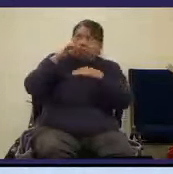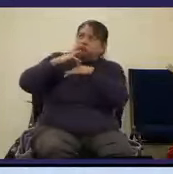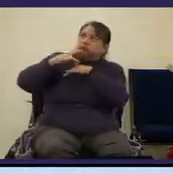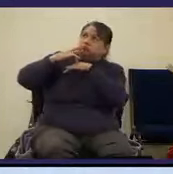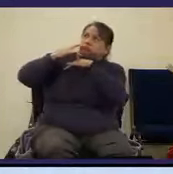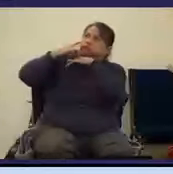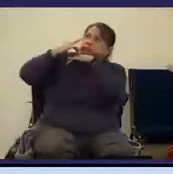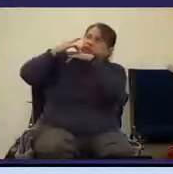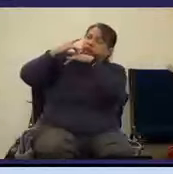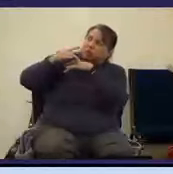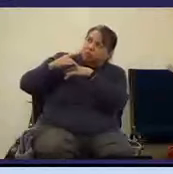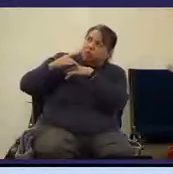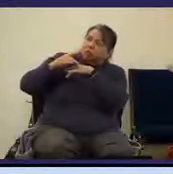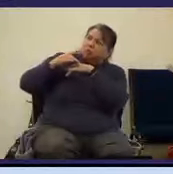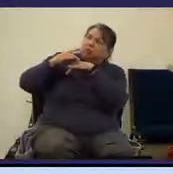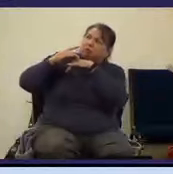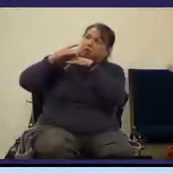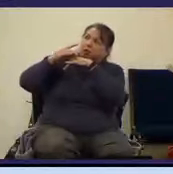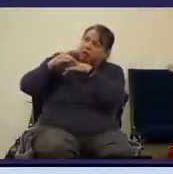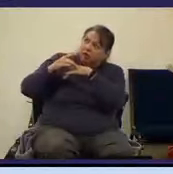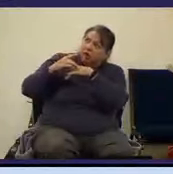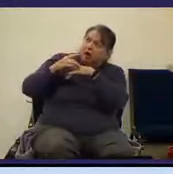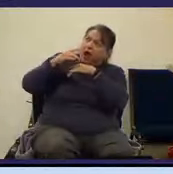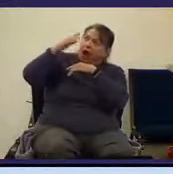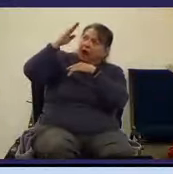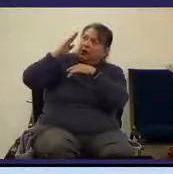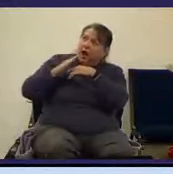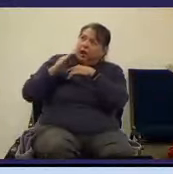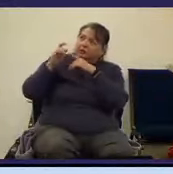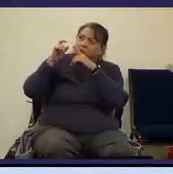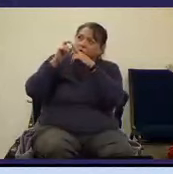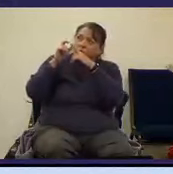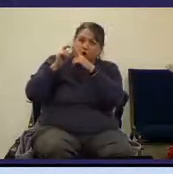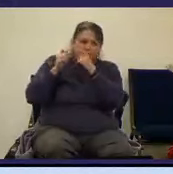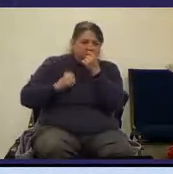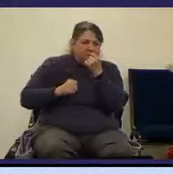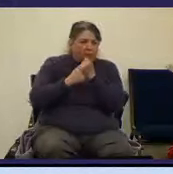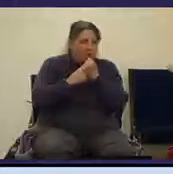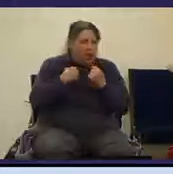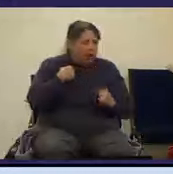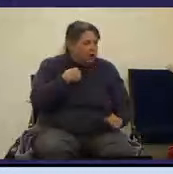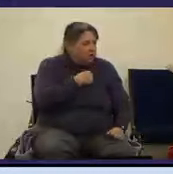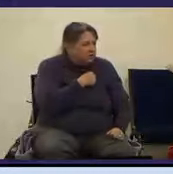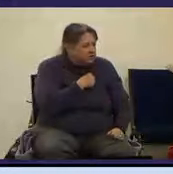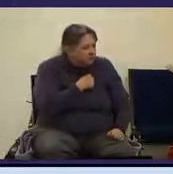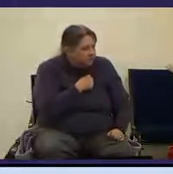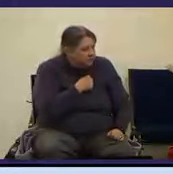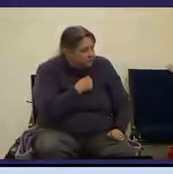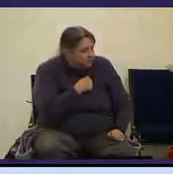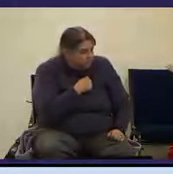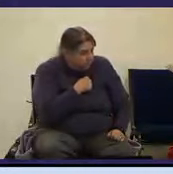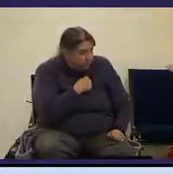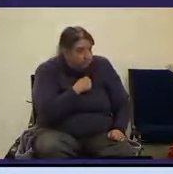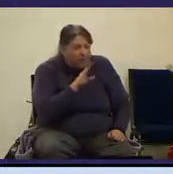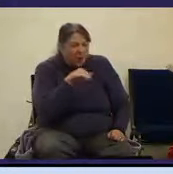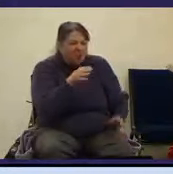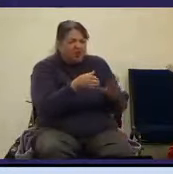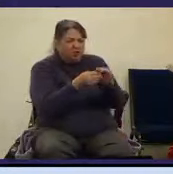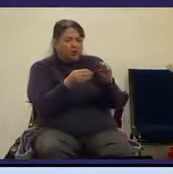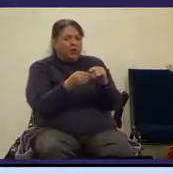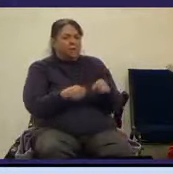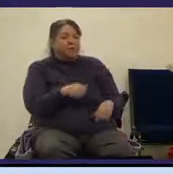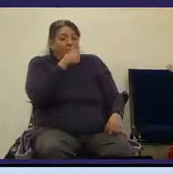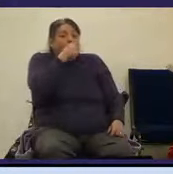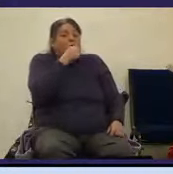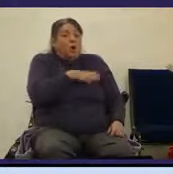joy in knowing that we have God's word on our side. That helps us. is a story about a Christian woman. She just came